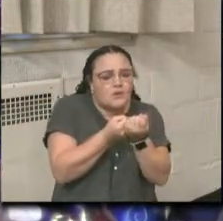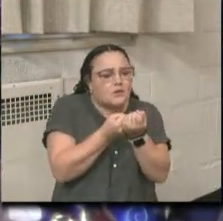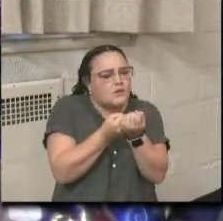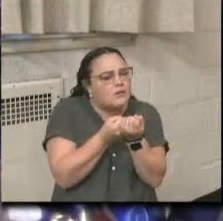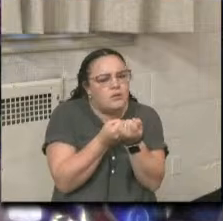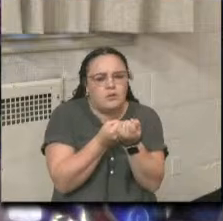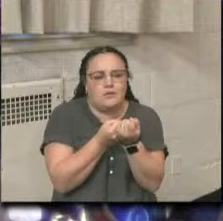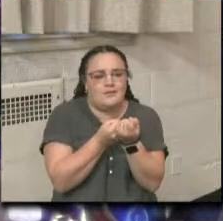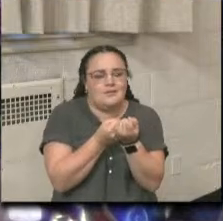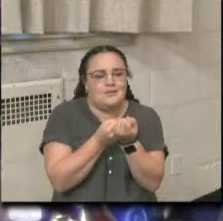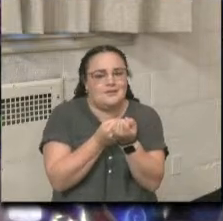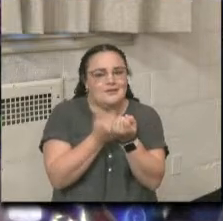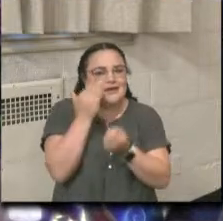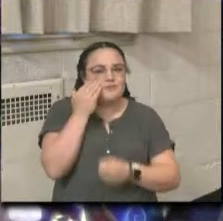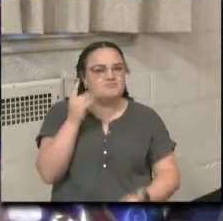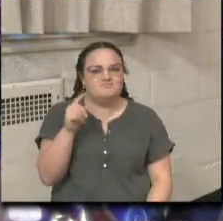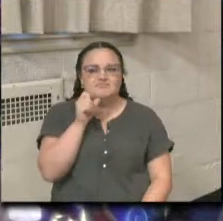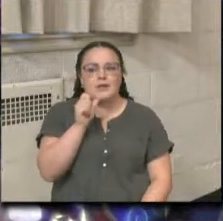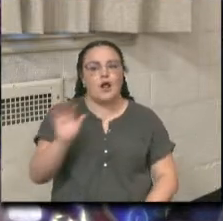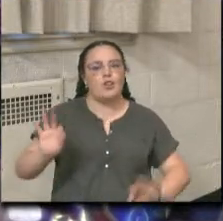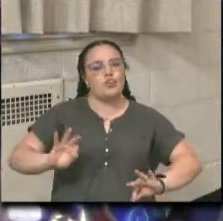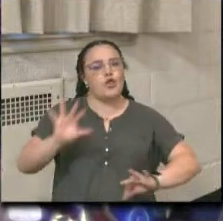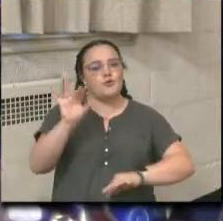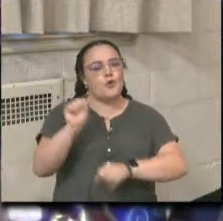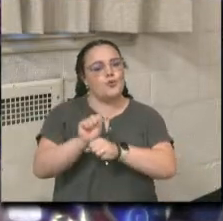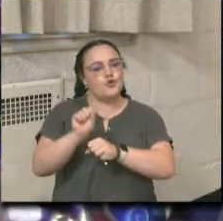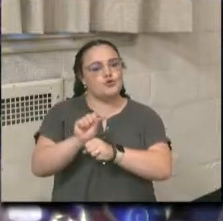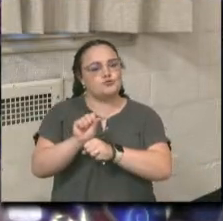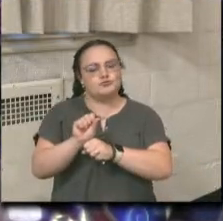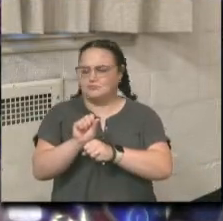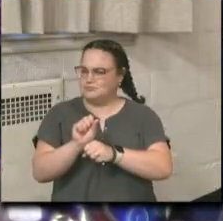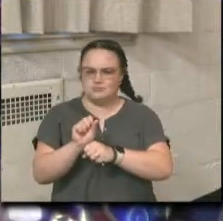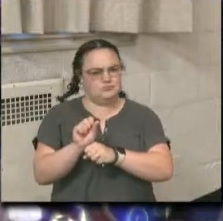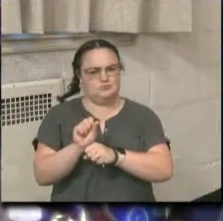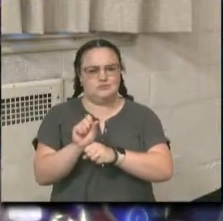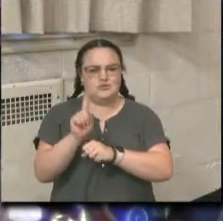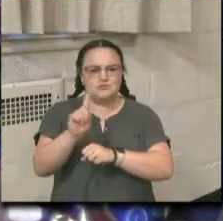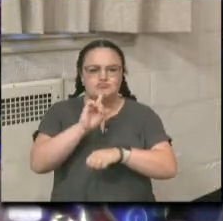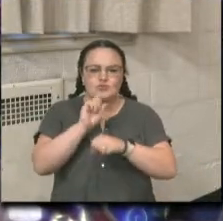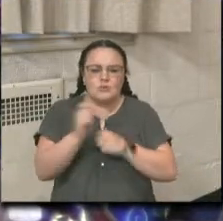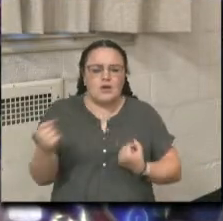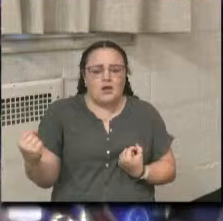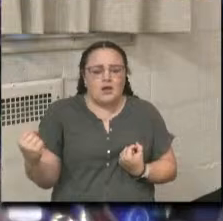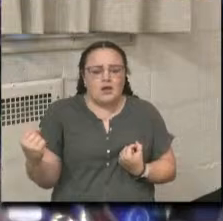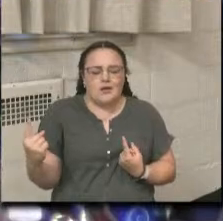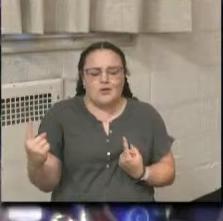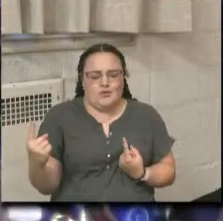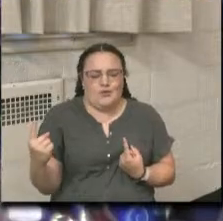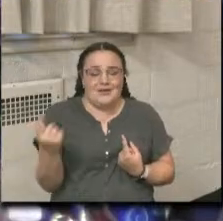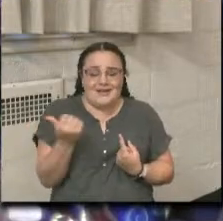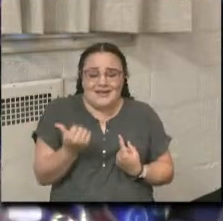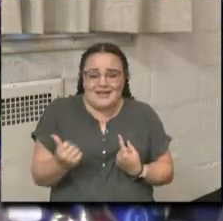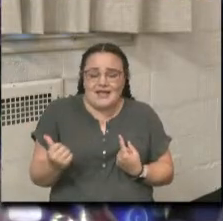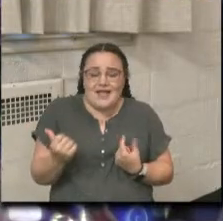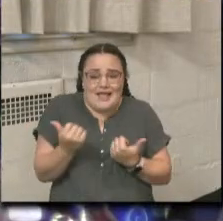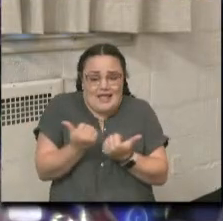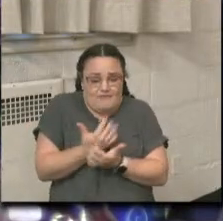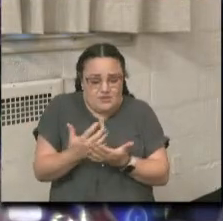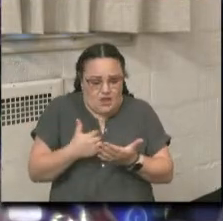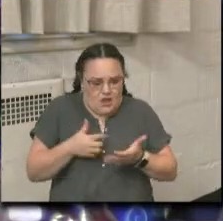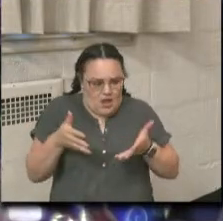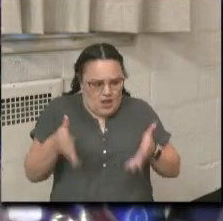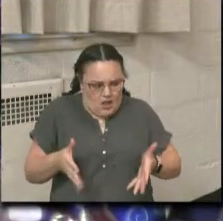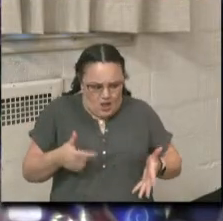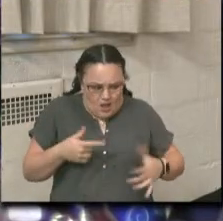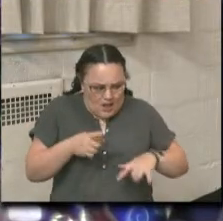time, I knew she was more than just a colleague. She empathized with my situation and picked up, literally, where